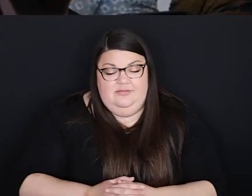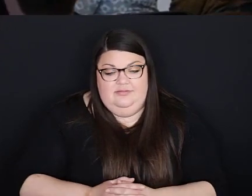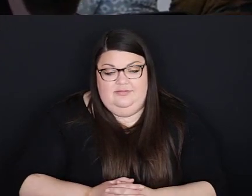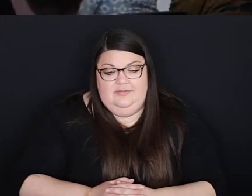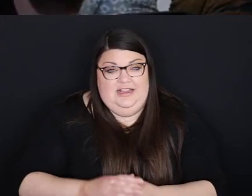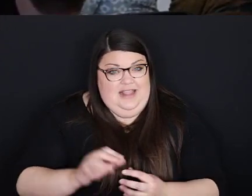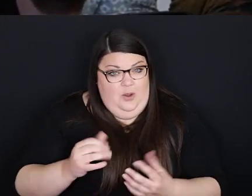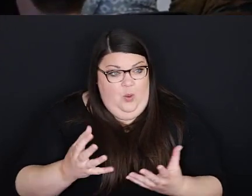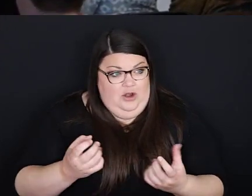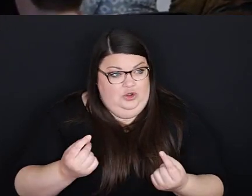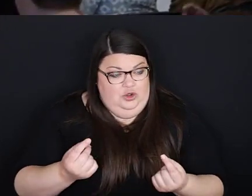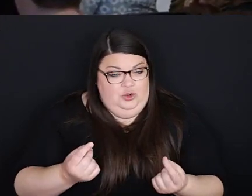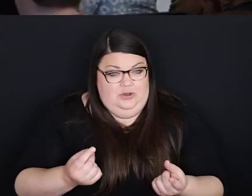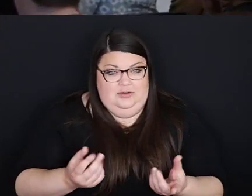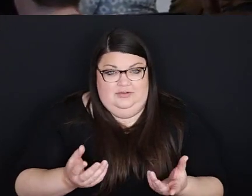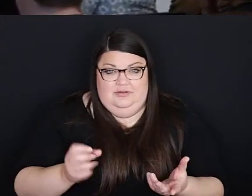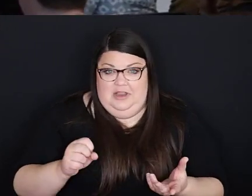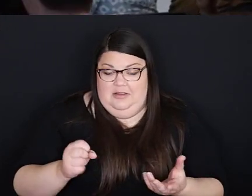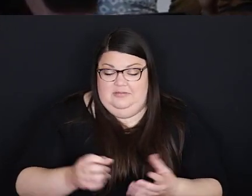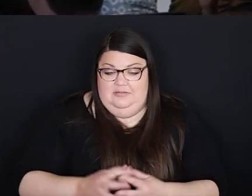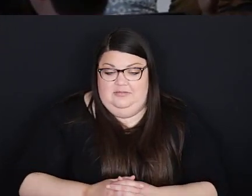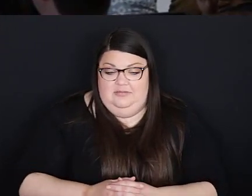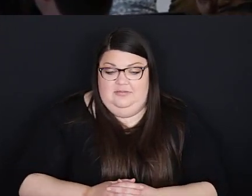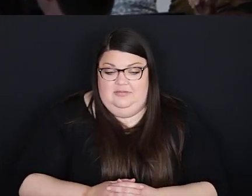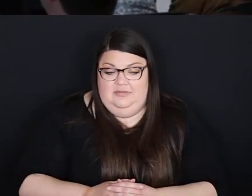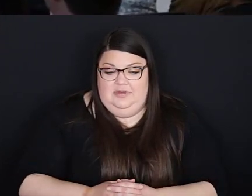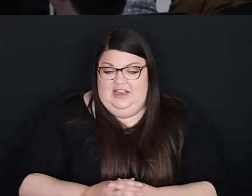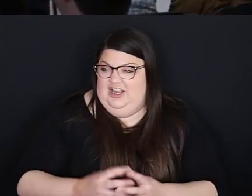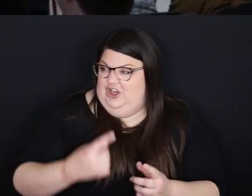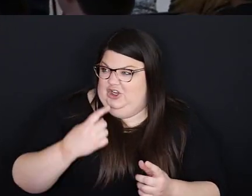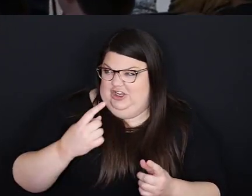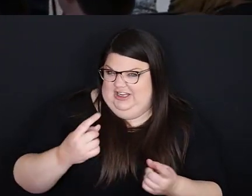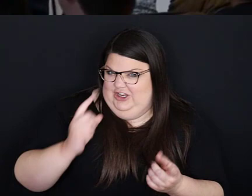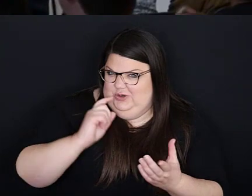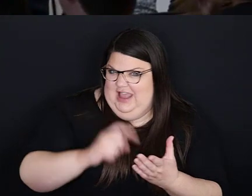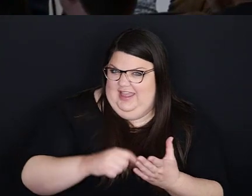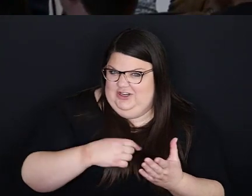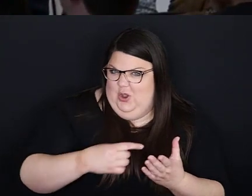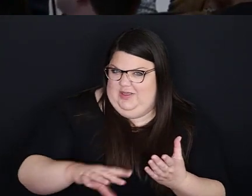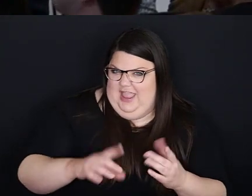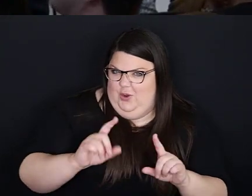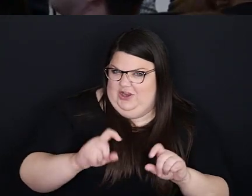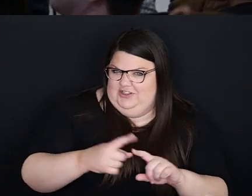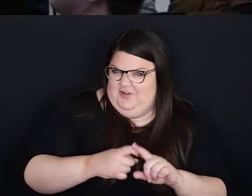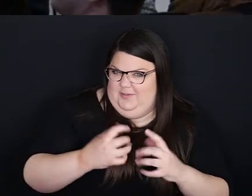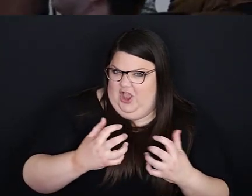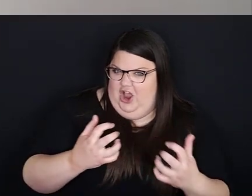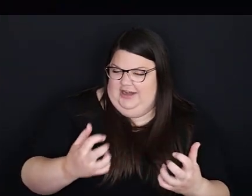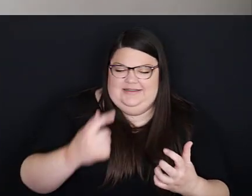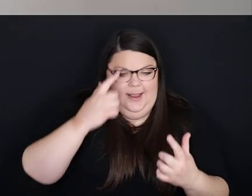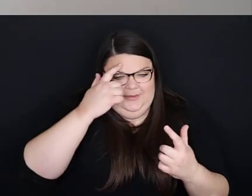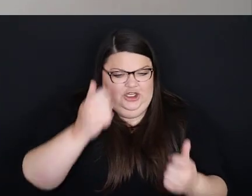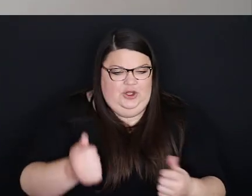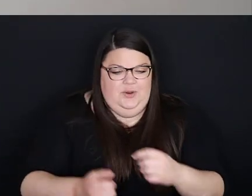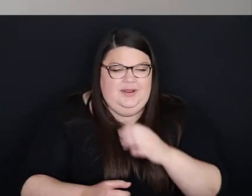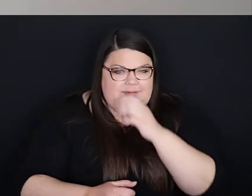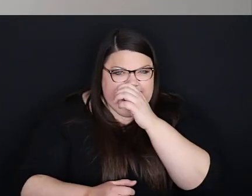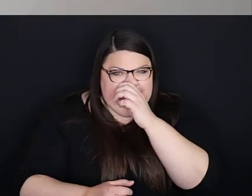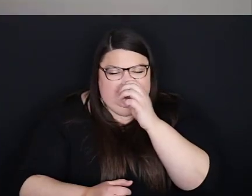I mean, is that what we want to do? You can. Can you guys tell that I don't like questions from the audience? It's up to